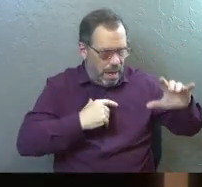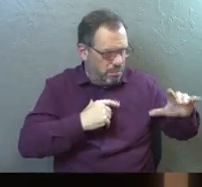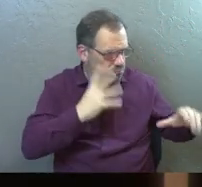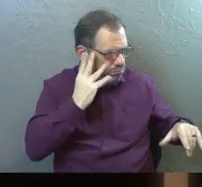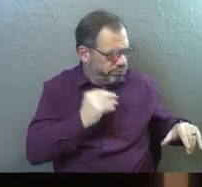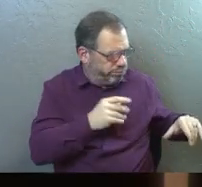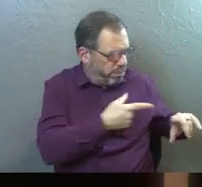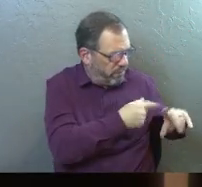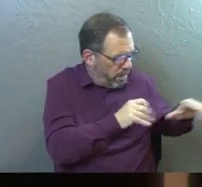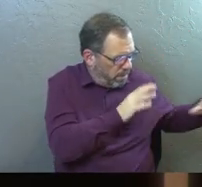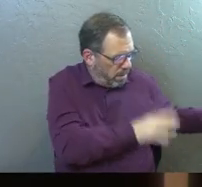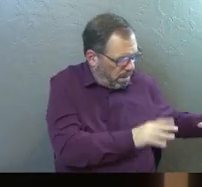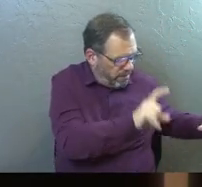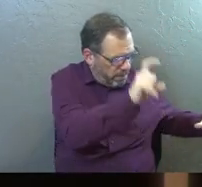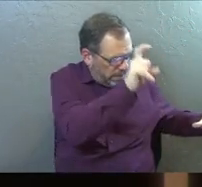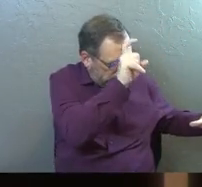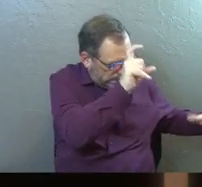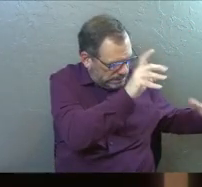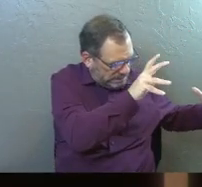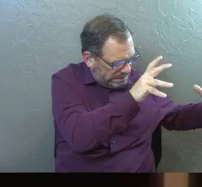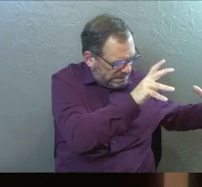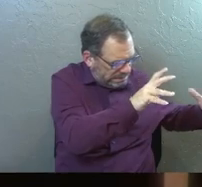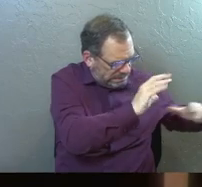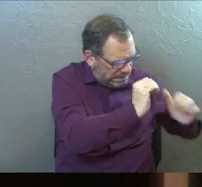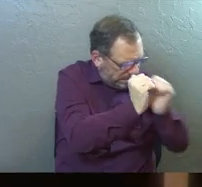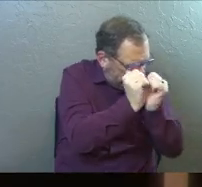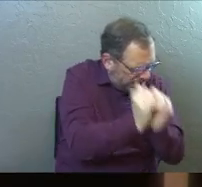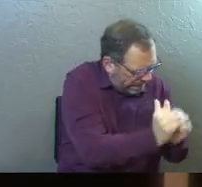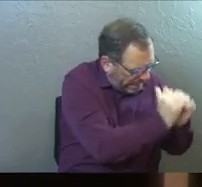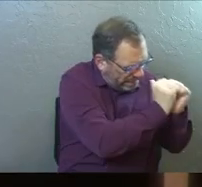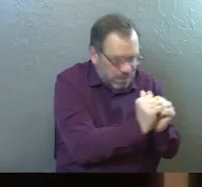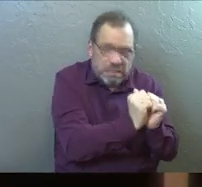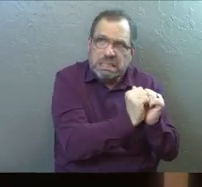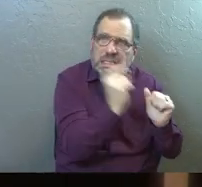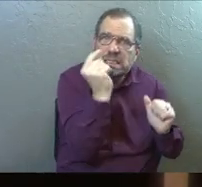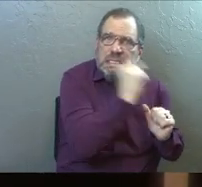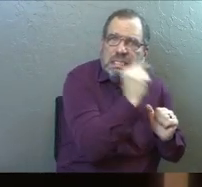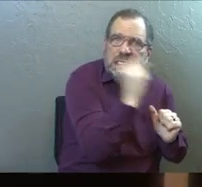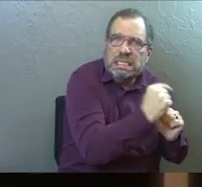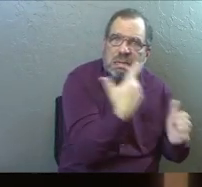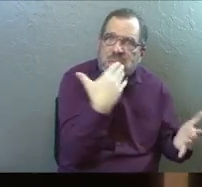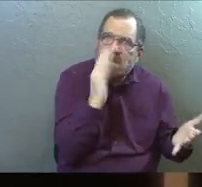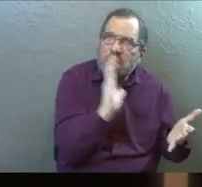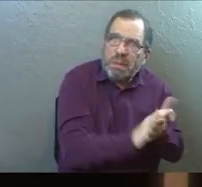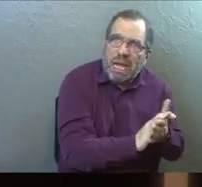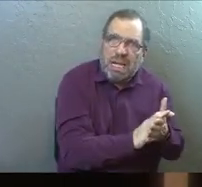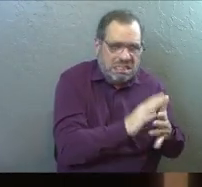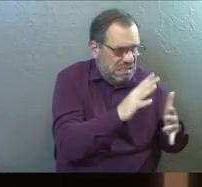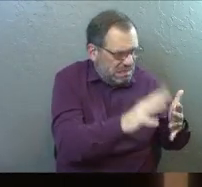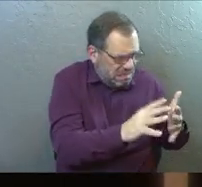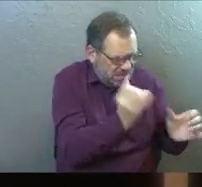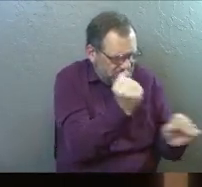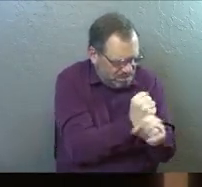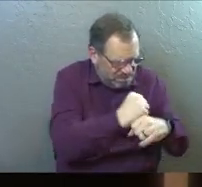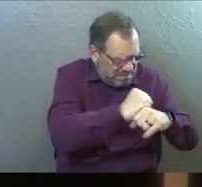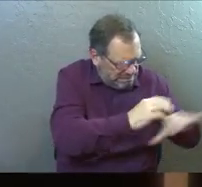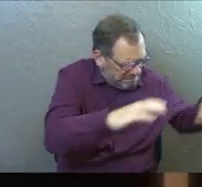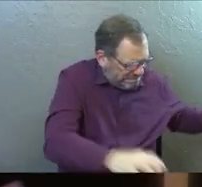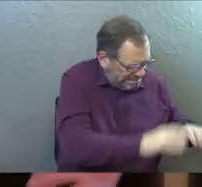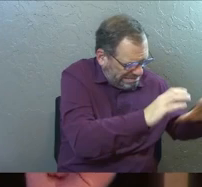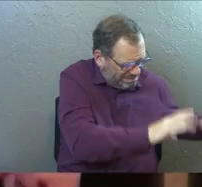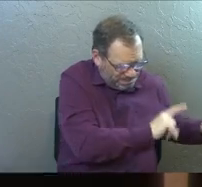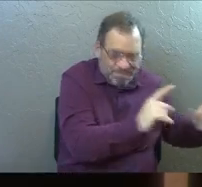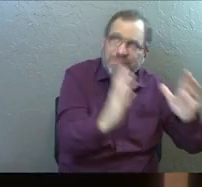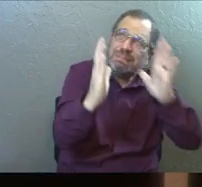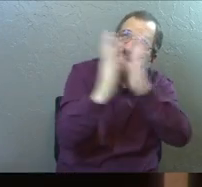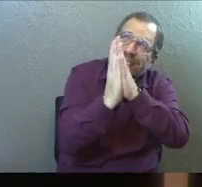from. Like, I came from this place where I was in Egypt and I was in a bad way and they made me slaves. And then I prayed